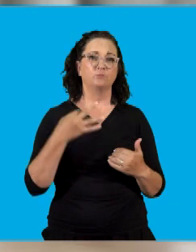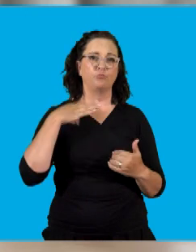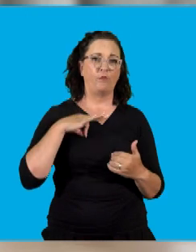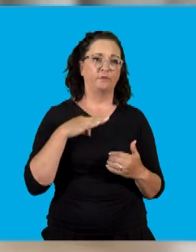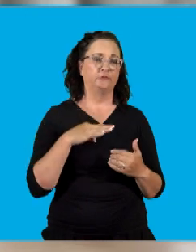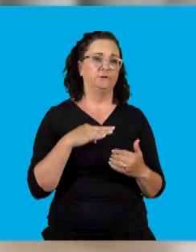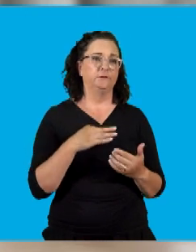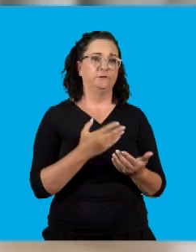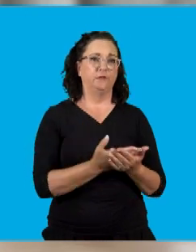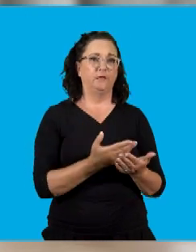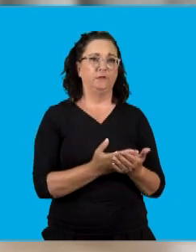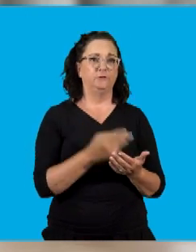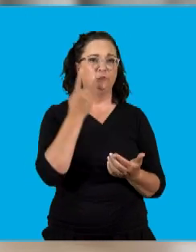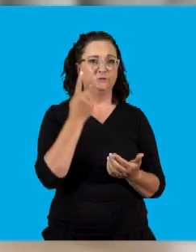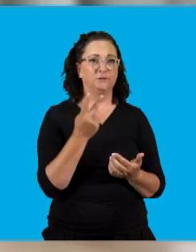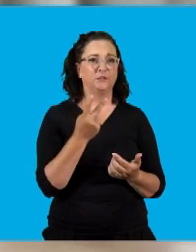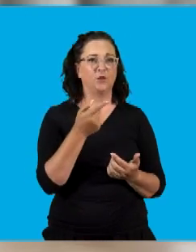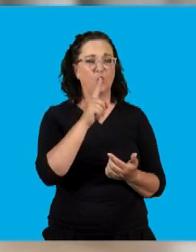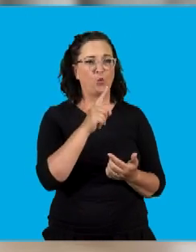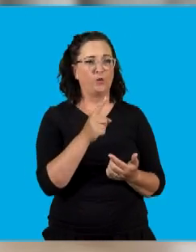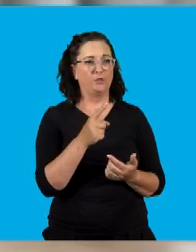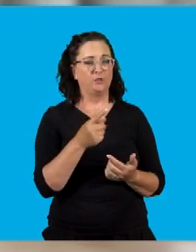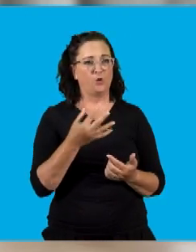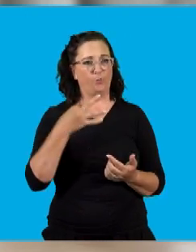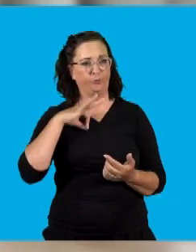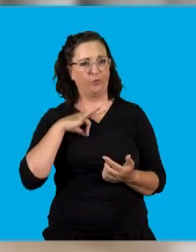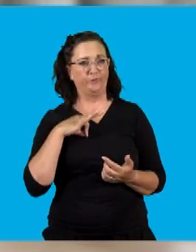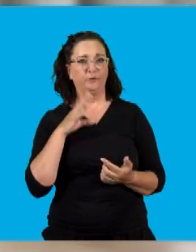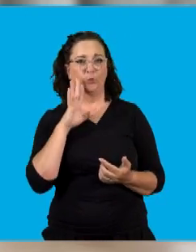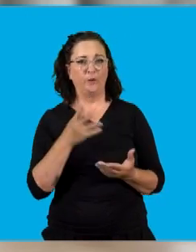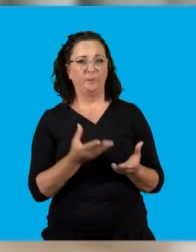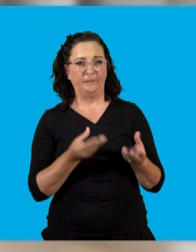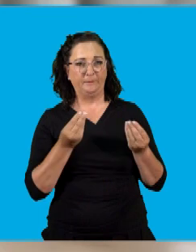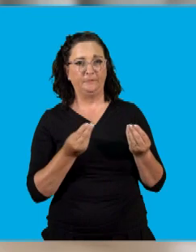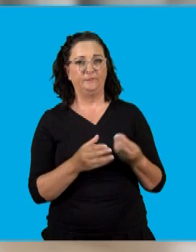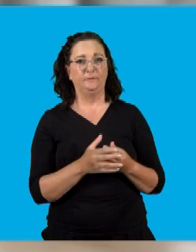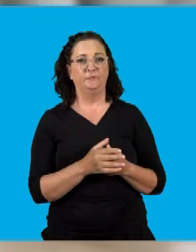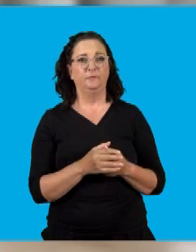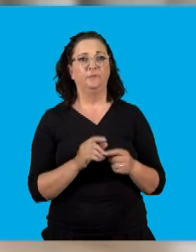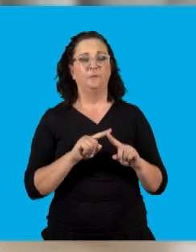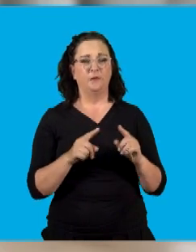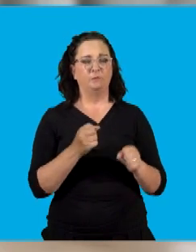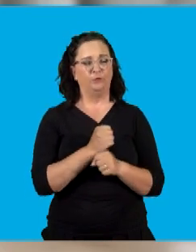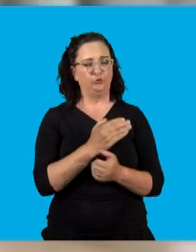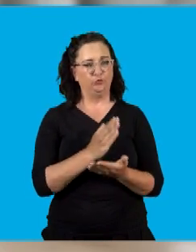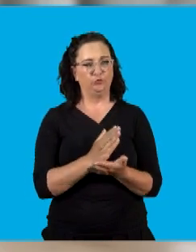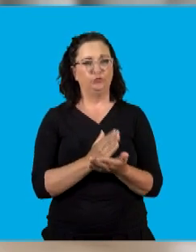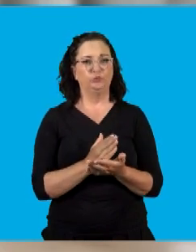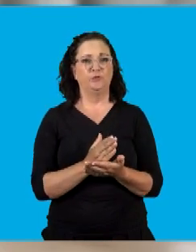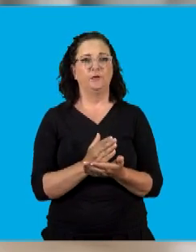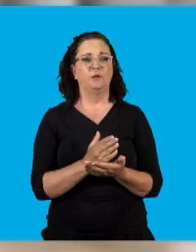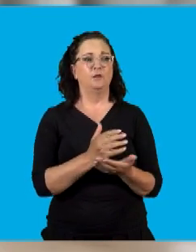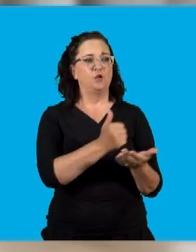at obviously the income that we are going to get, the profit that we are going to get as a company, and making sure that